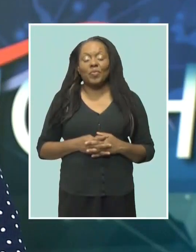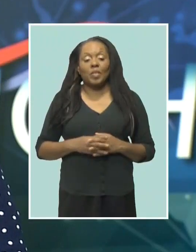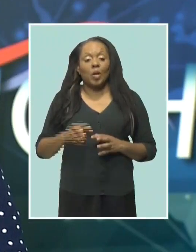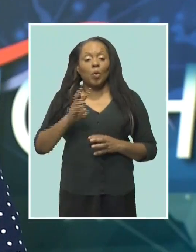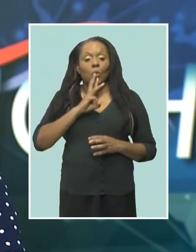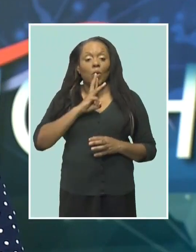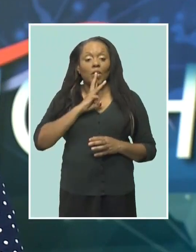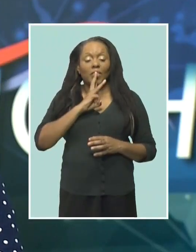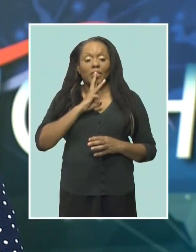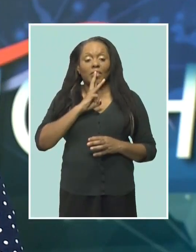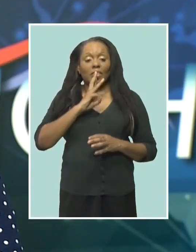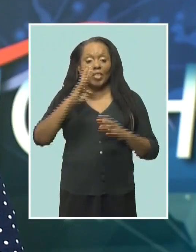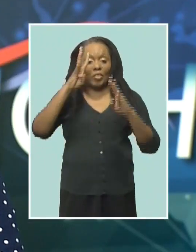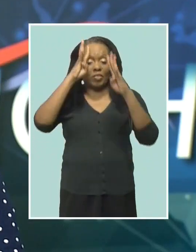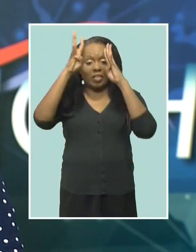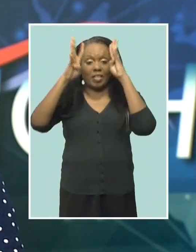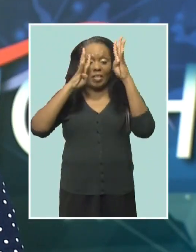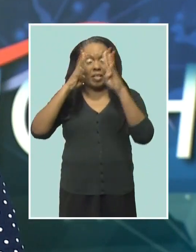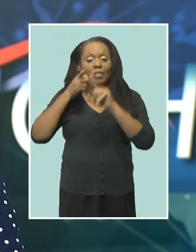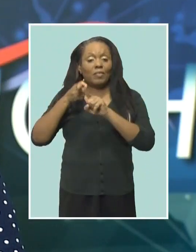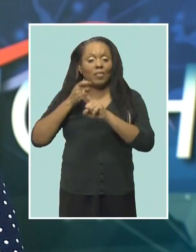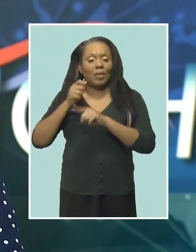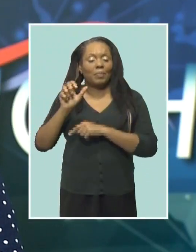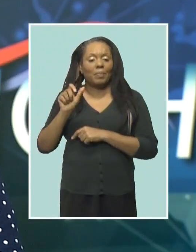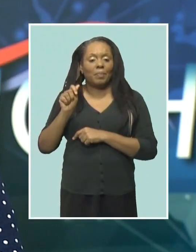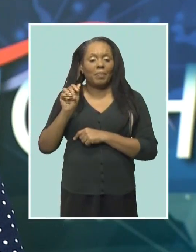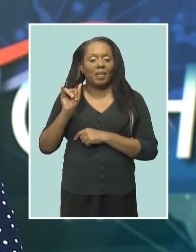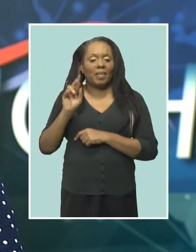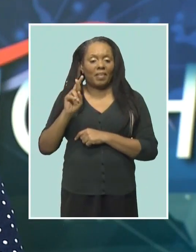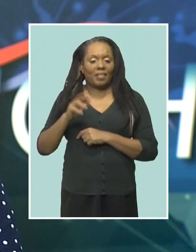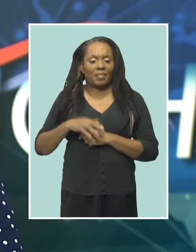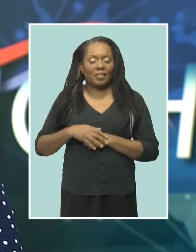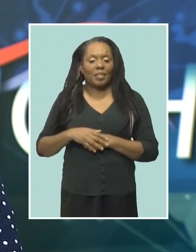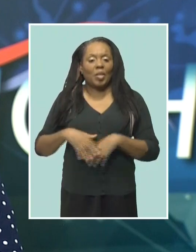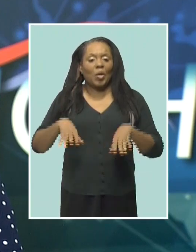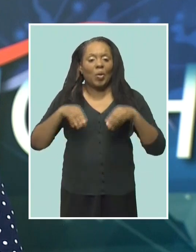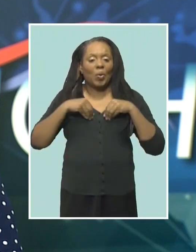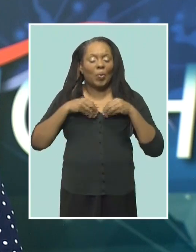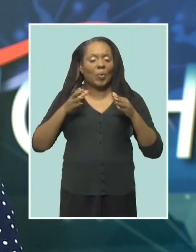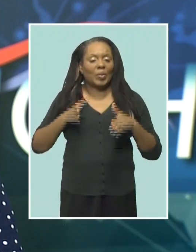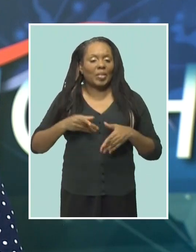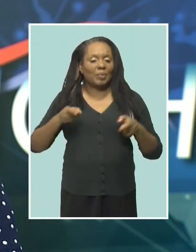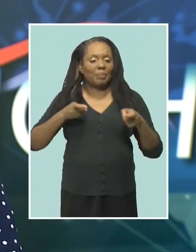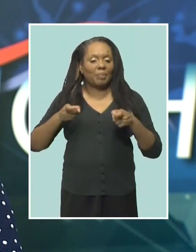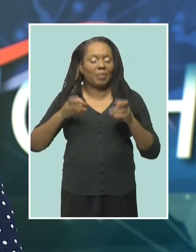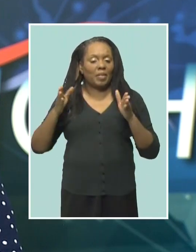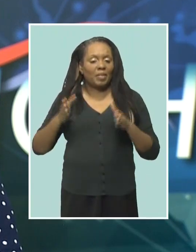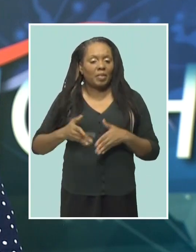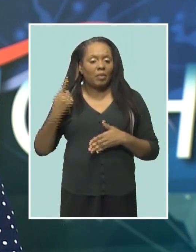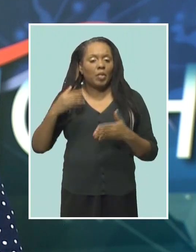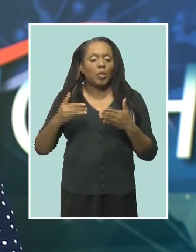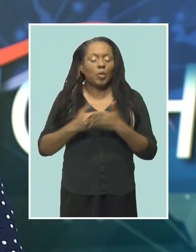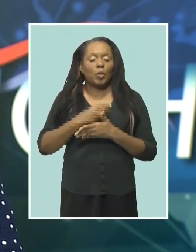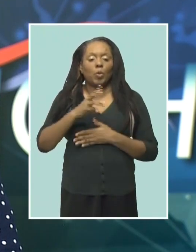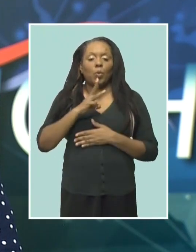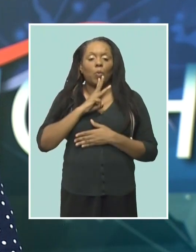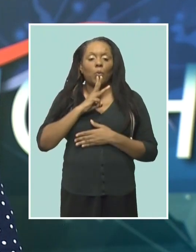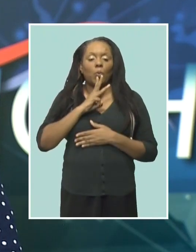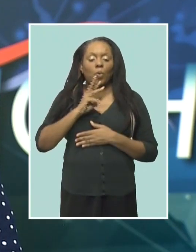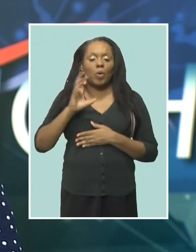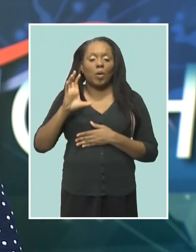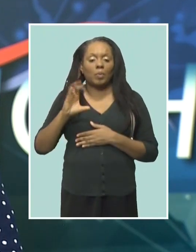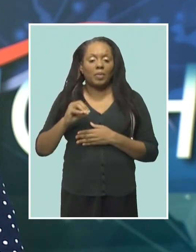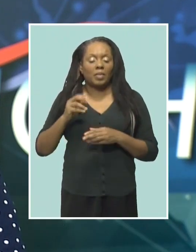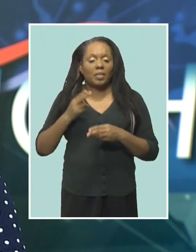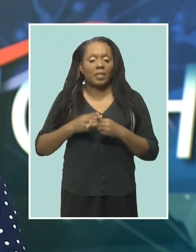Water created from the air. That's how owner and managing director Kyle Taylor described the newest water-producing company